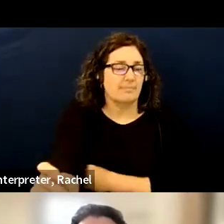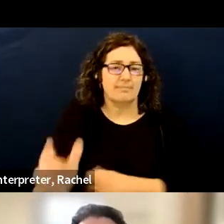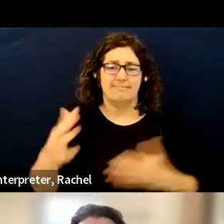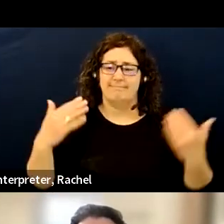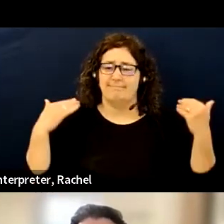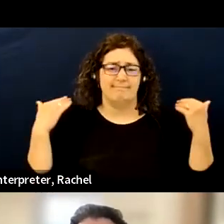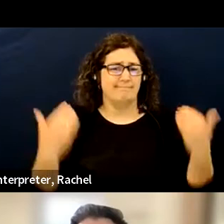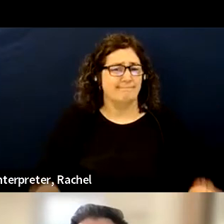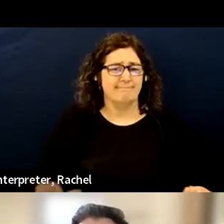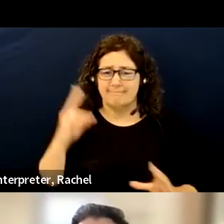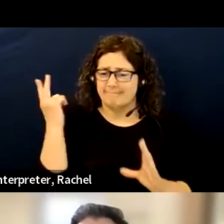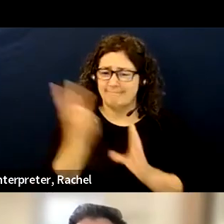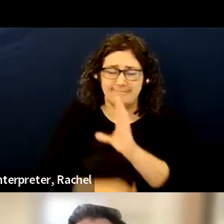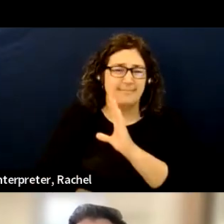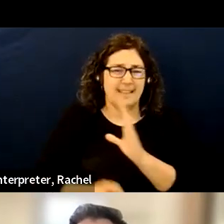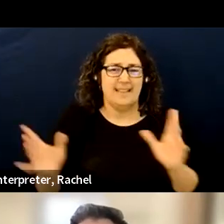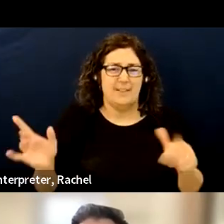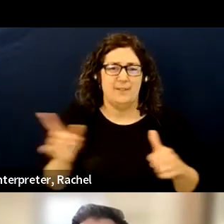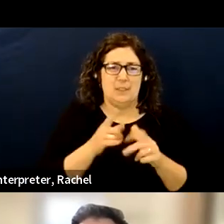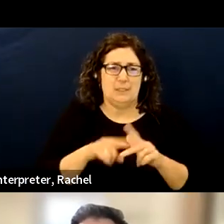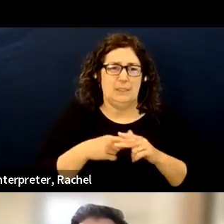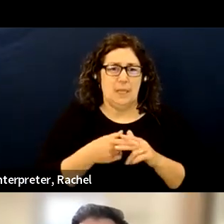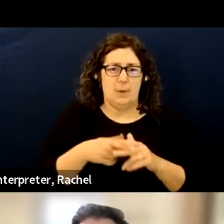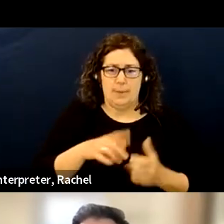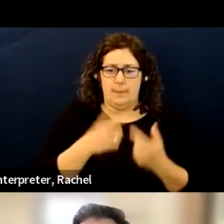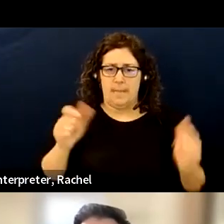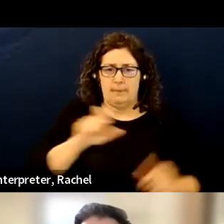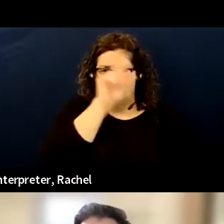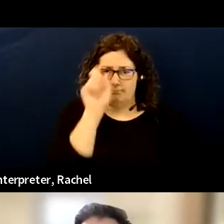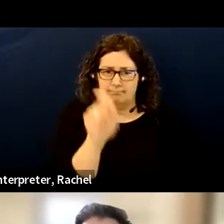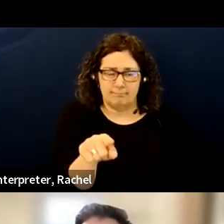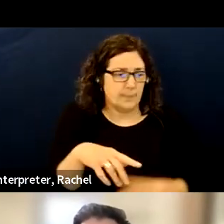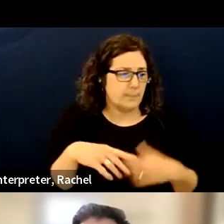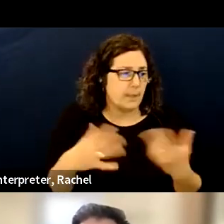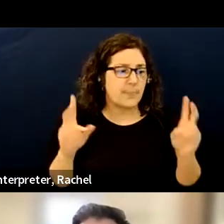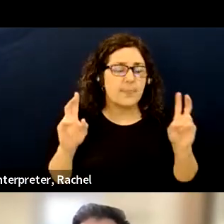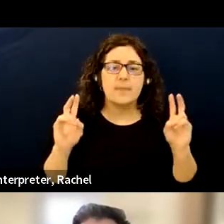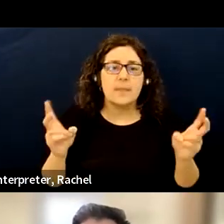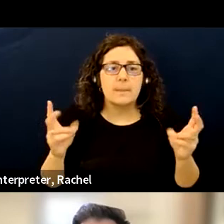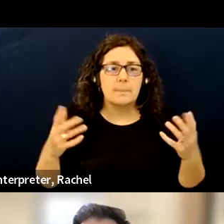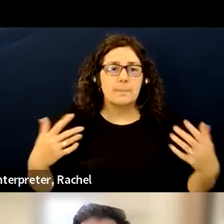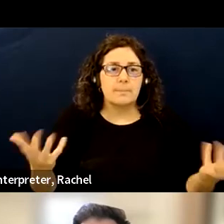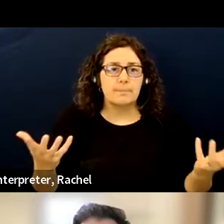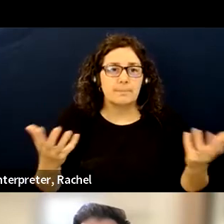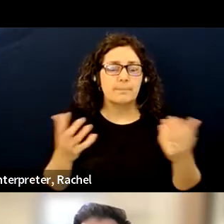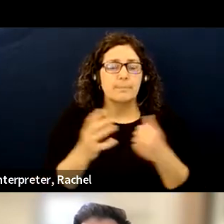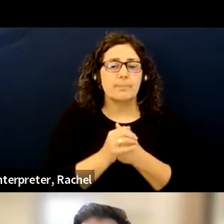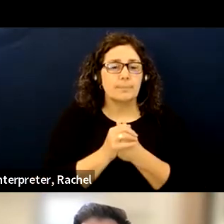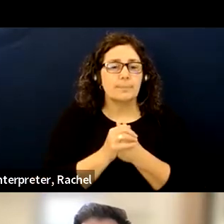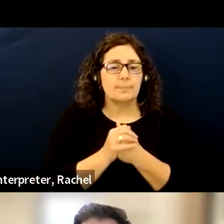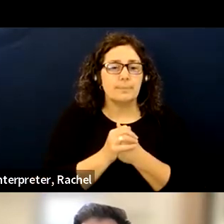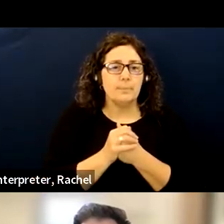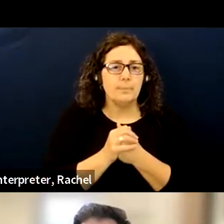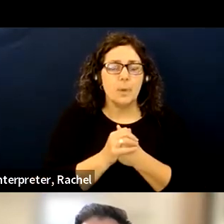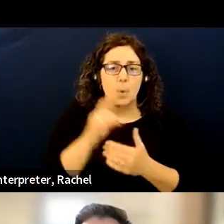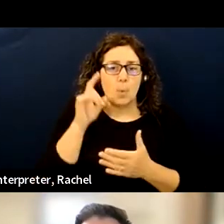into it. And we're going to just start off with the big question, which is the theme of this topic. And it's about